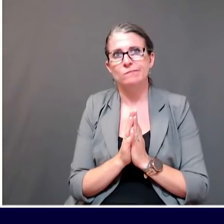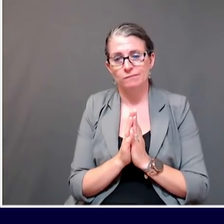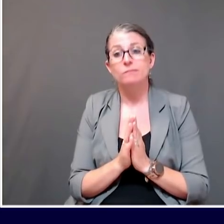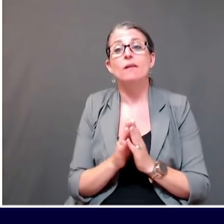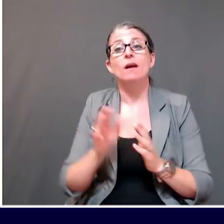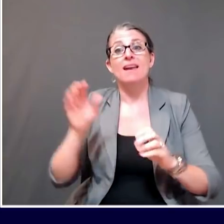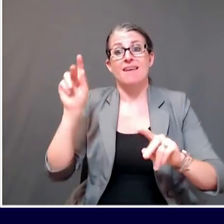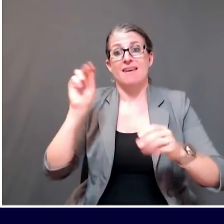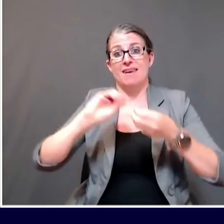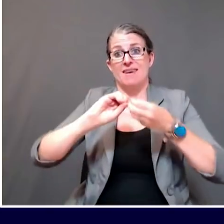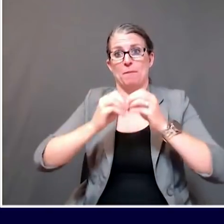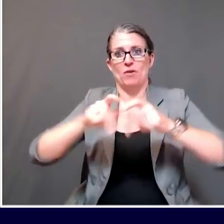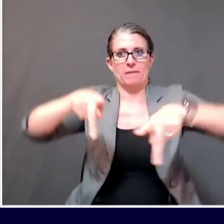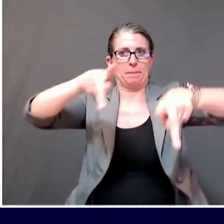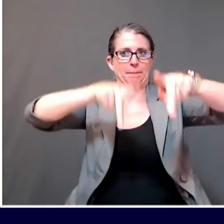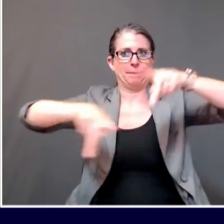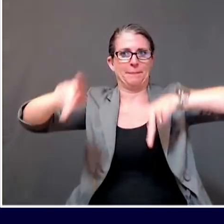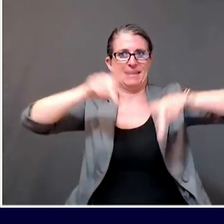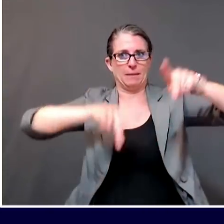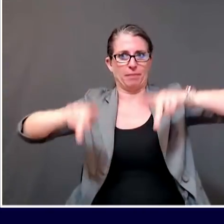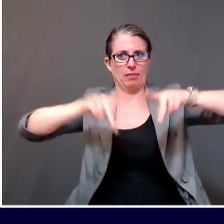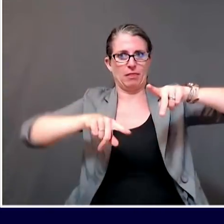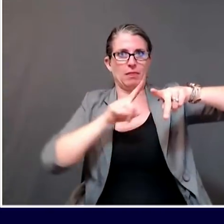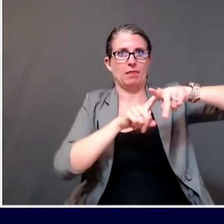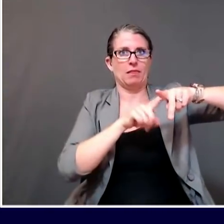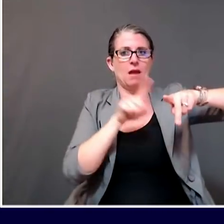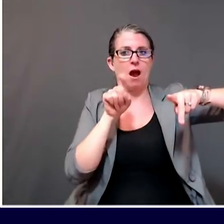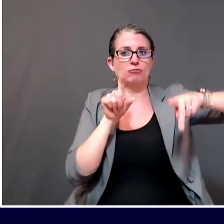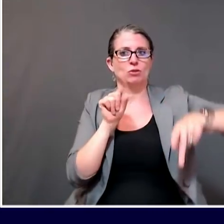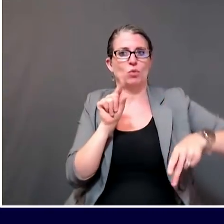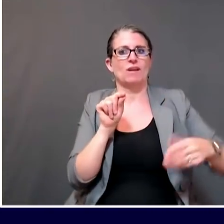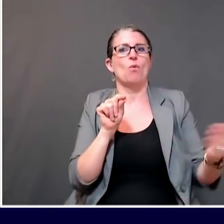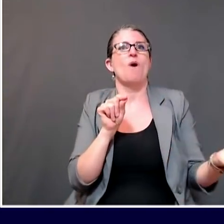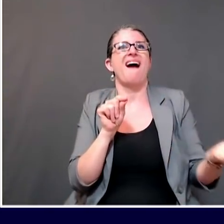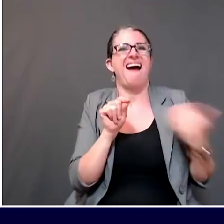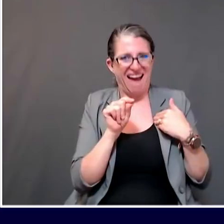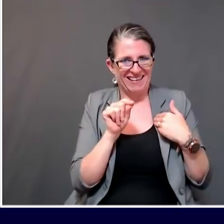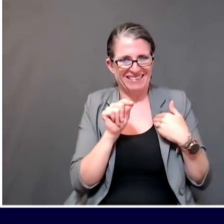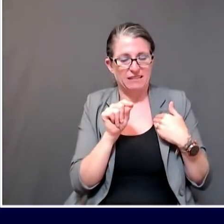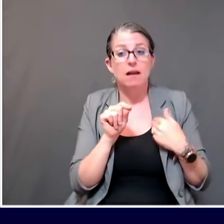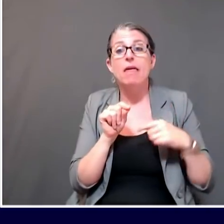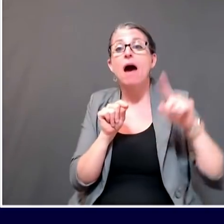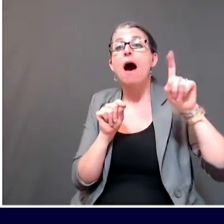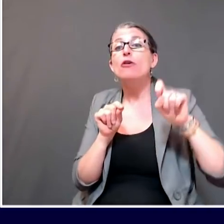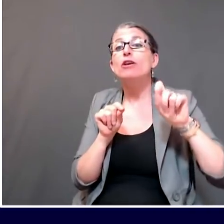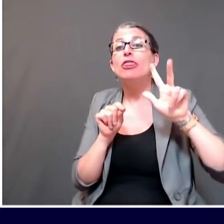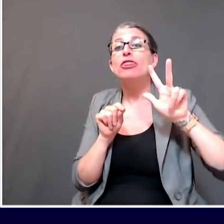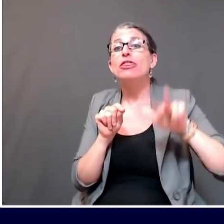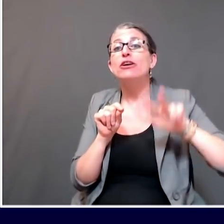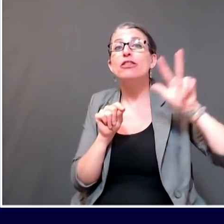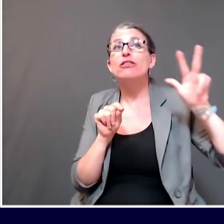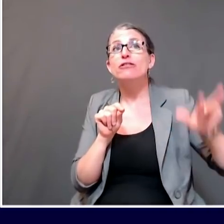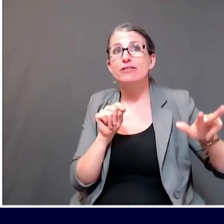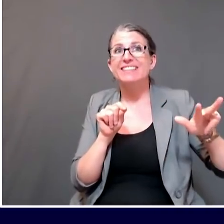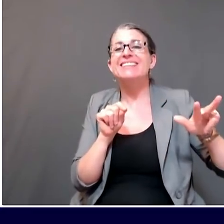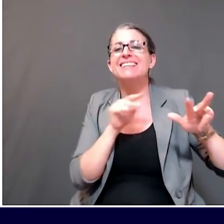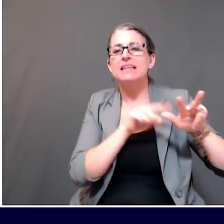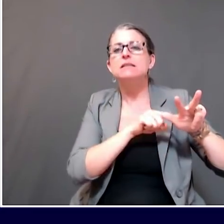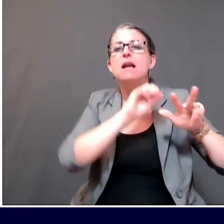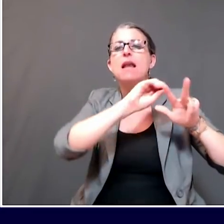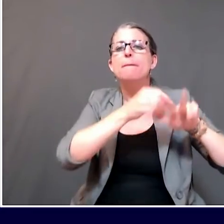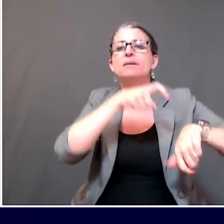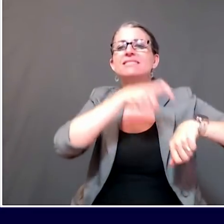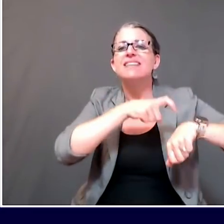have tested positive, that's 120, as well as the number of tests, 133. It suggests that there have